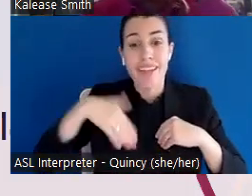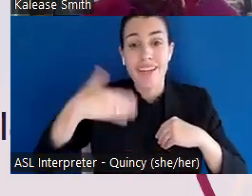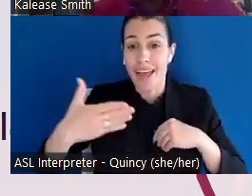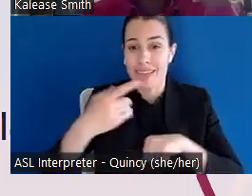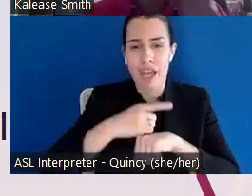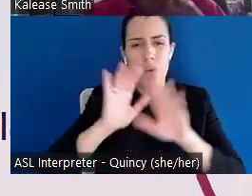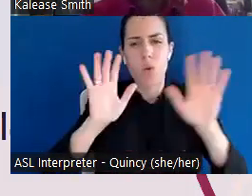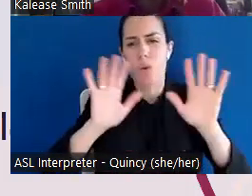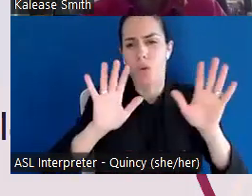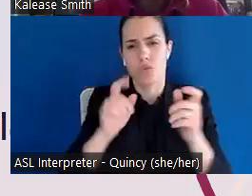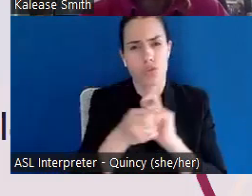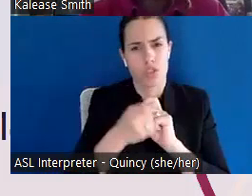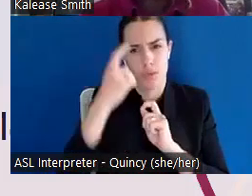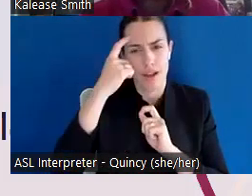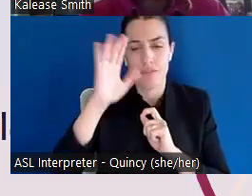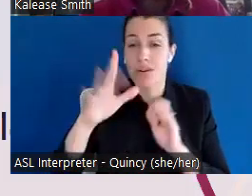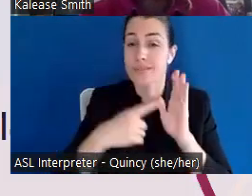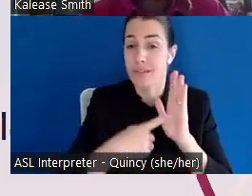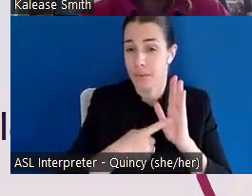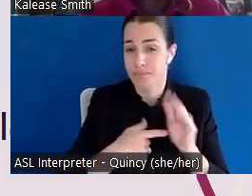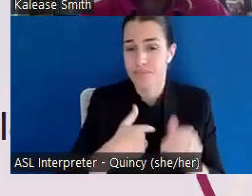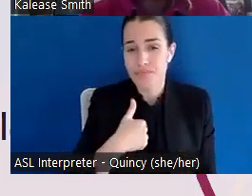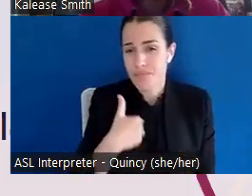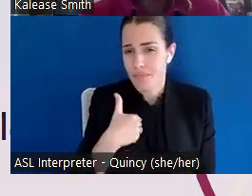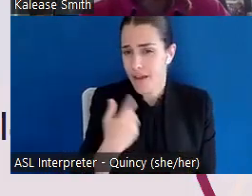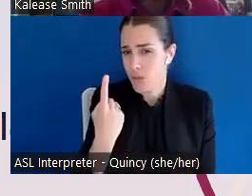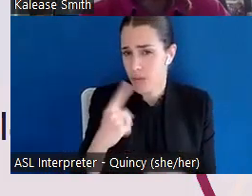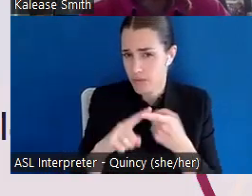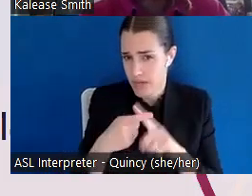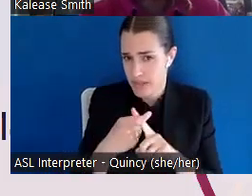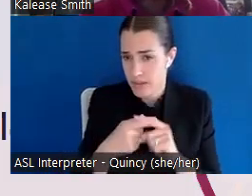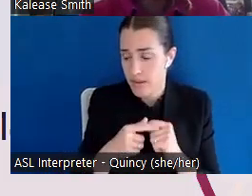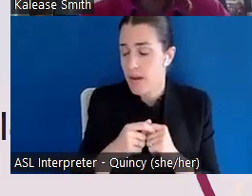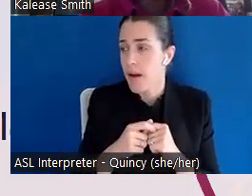that I have a friend, and